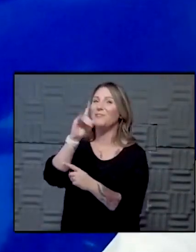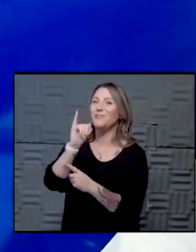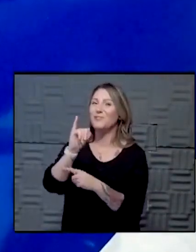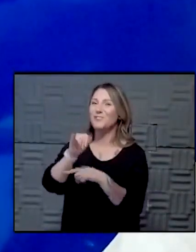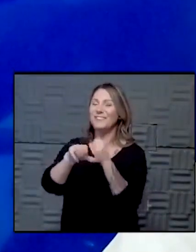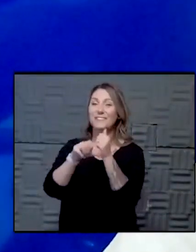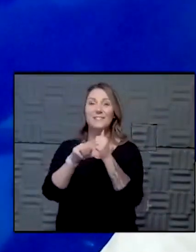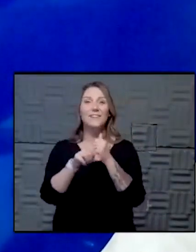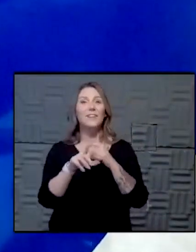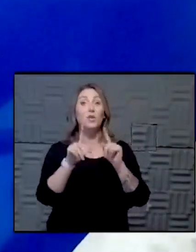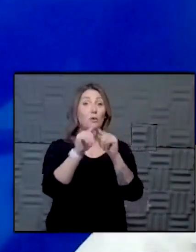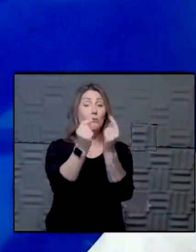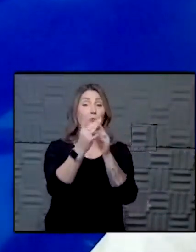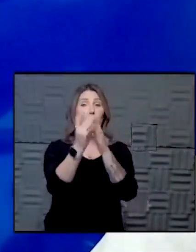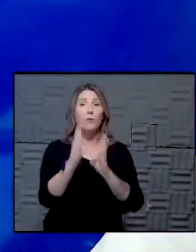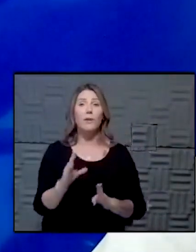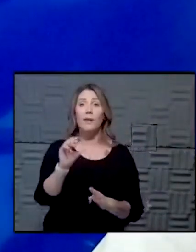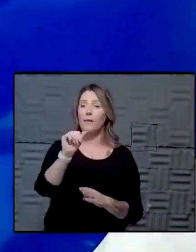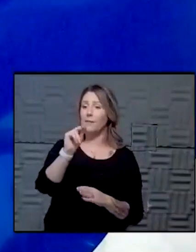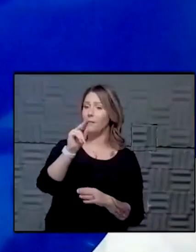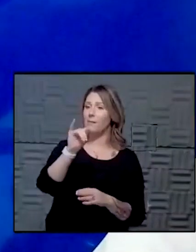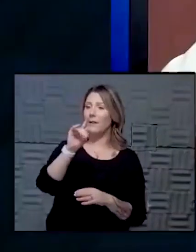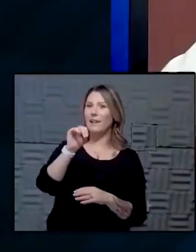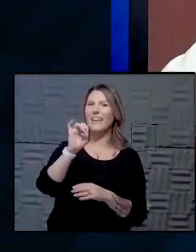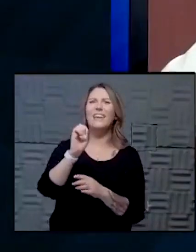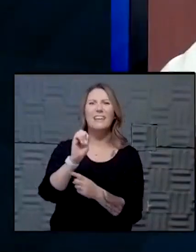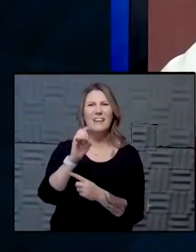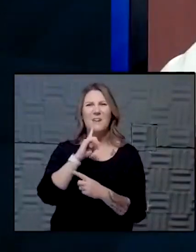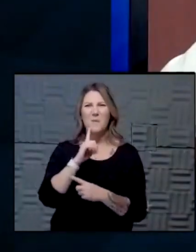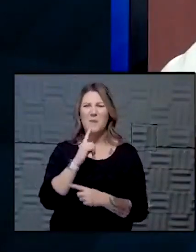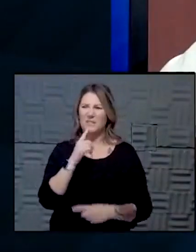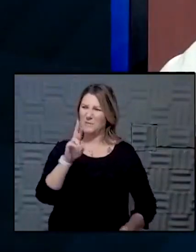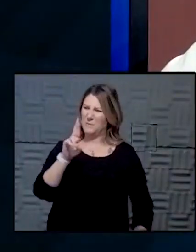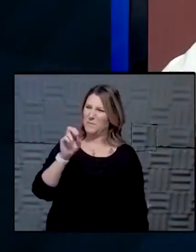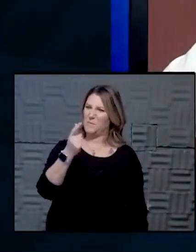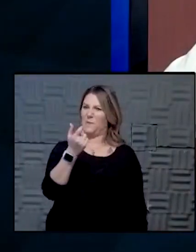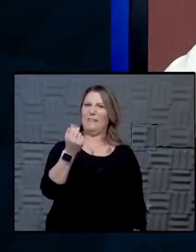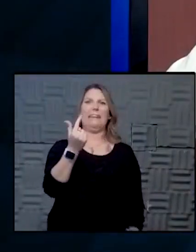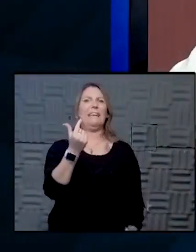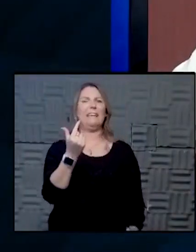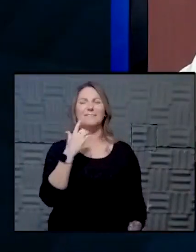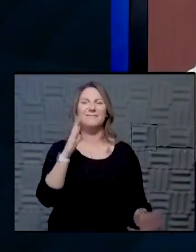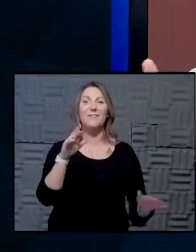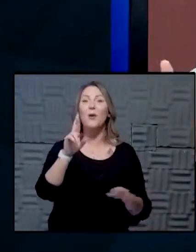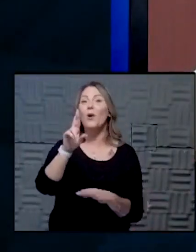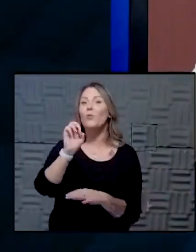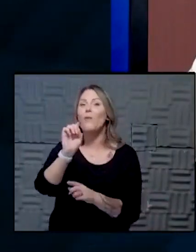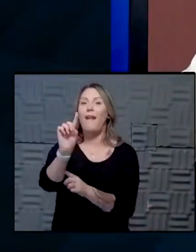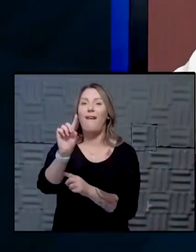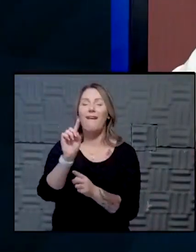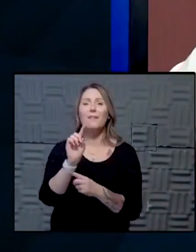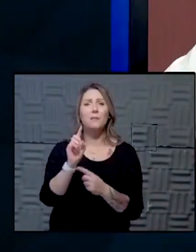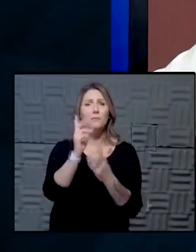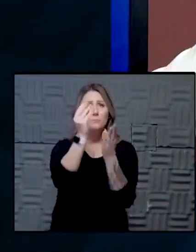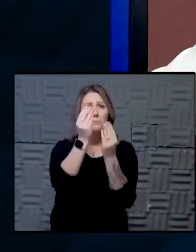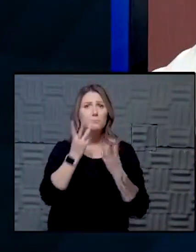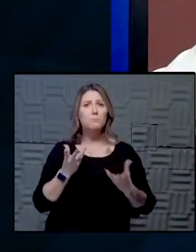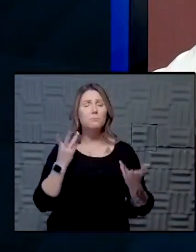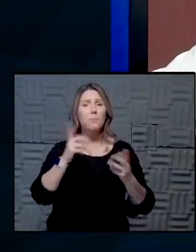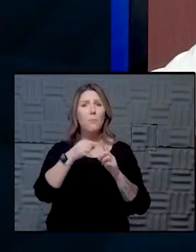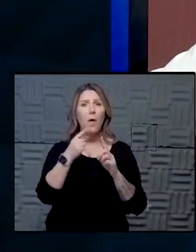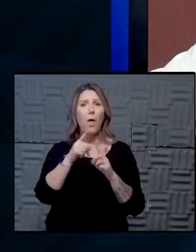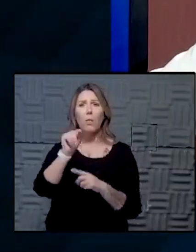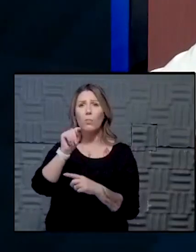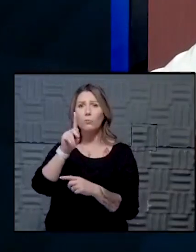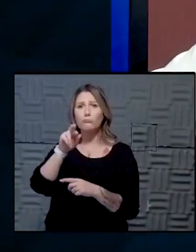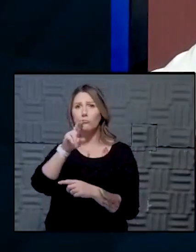Troop leader, our scout leader, Annie Red. God, I keep saying Reed because I want to say Reed Red. So anything else you want to tell us about your troop and about what